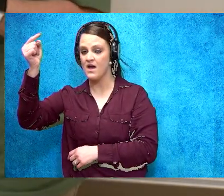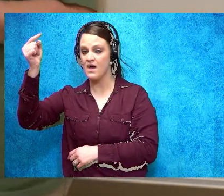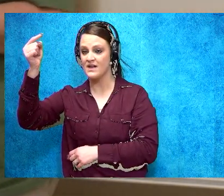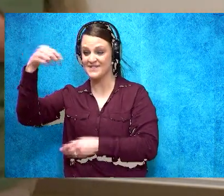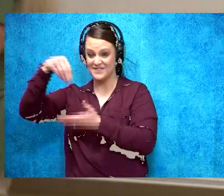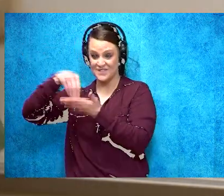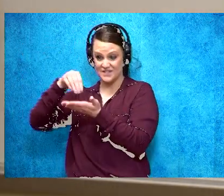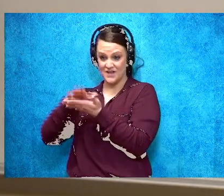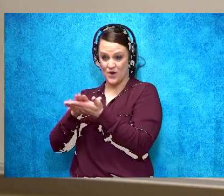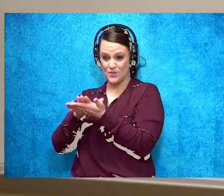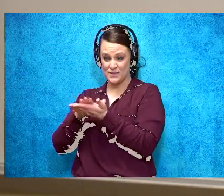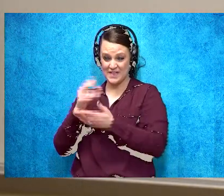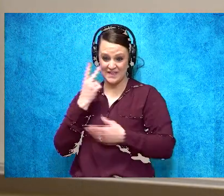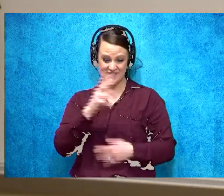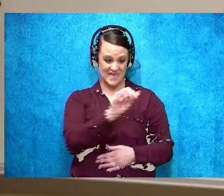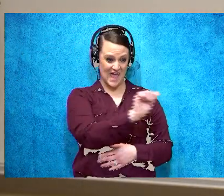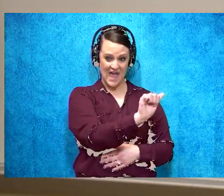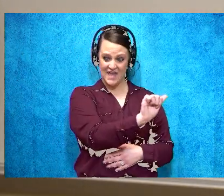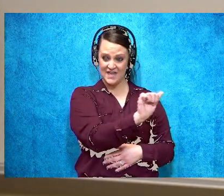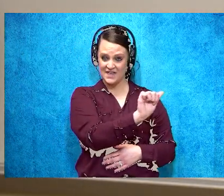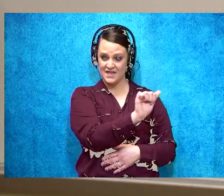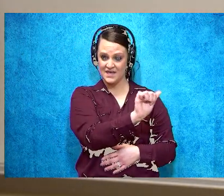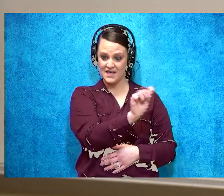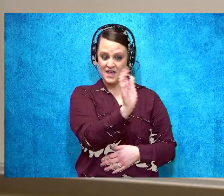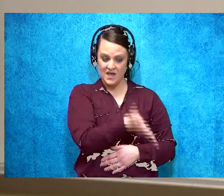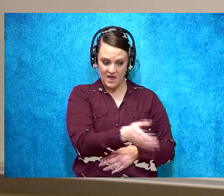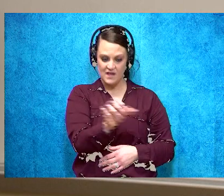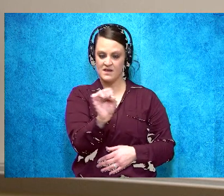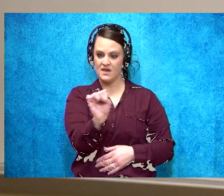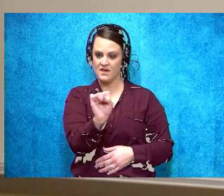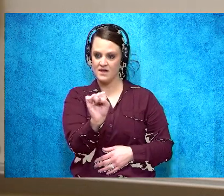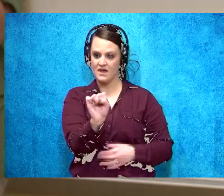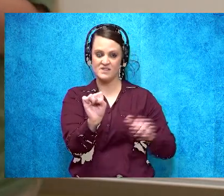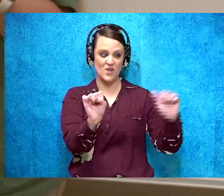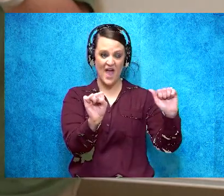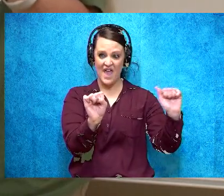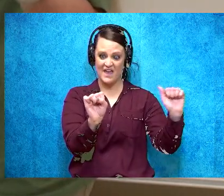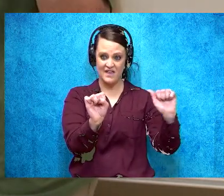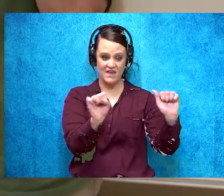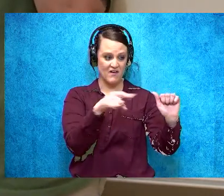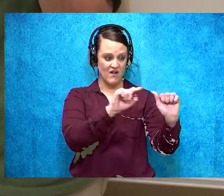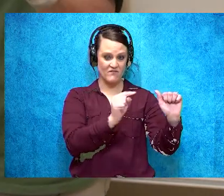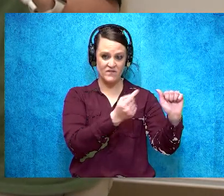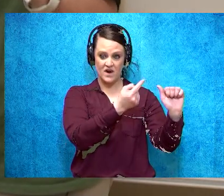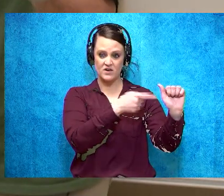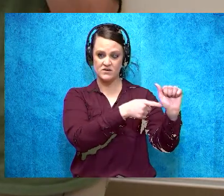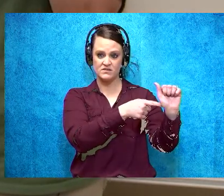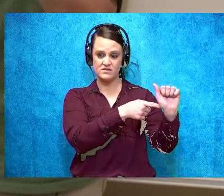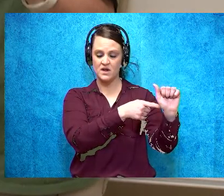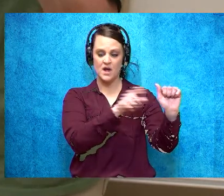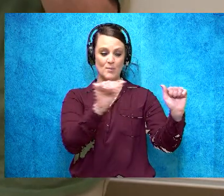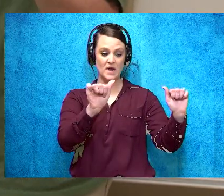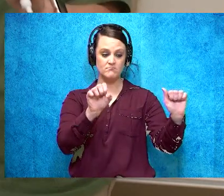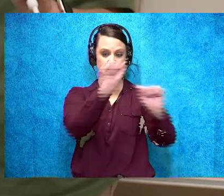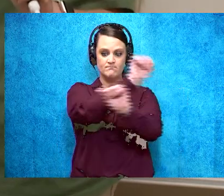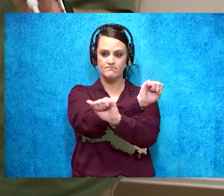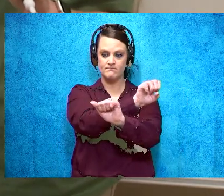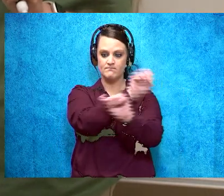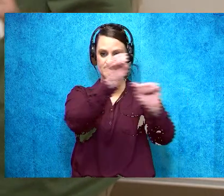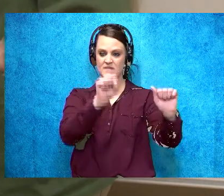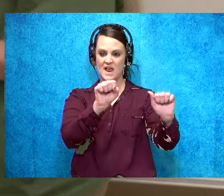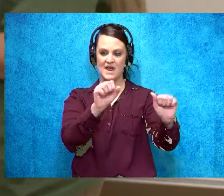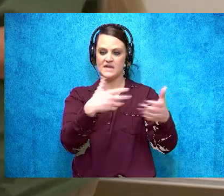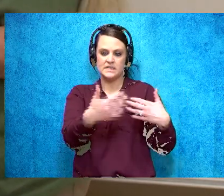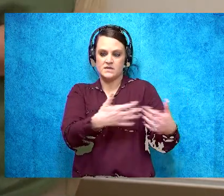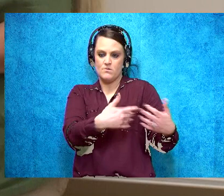notes, they wrote down adding was first. But They weren't thinking about the entire rule,